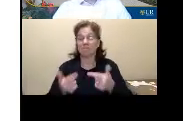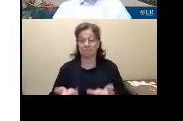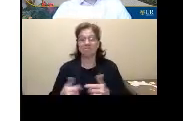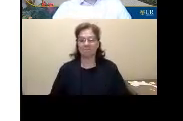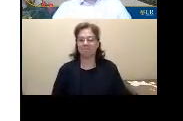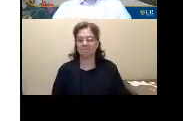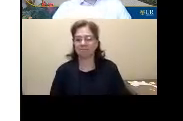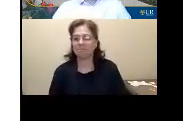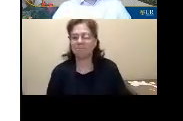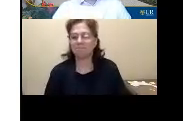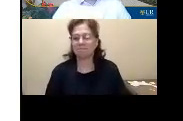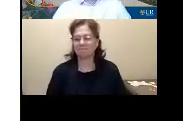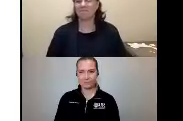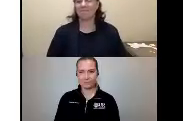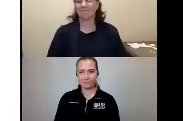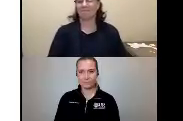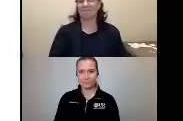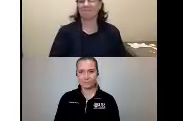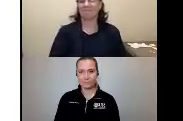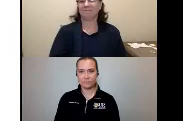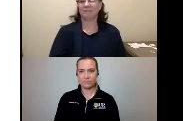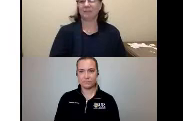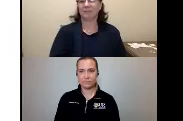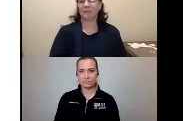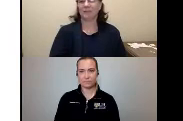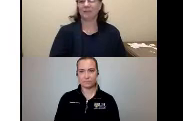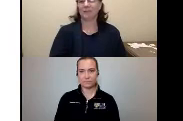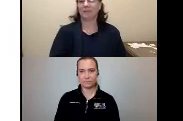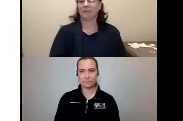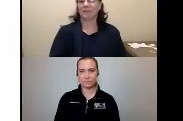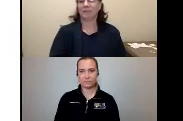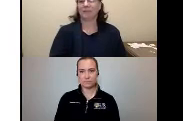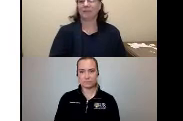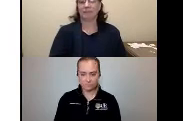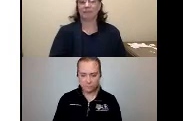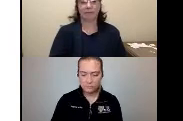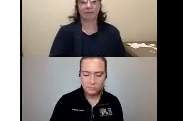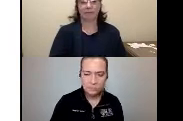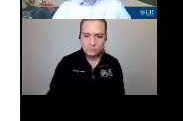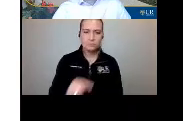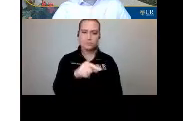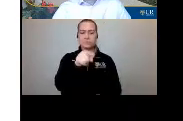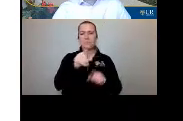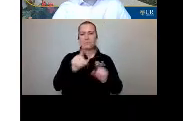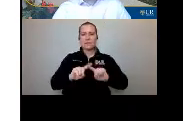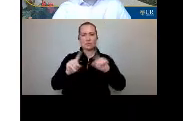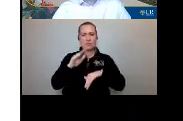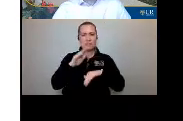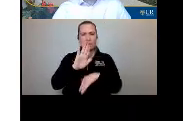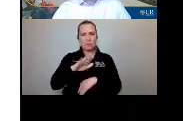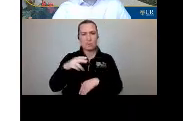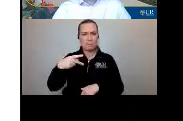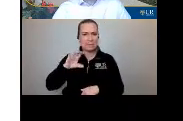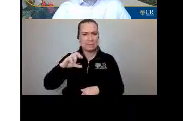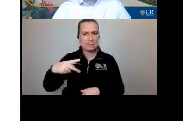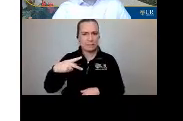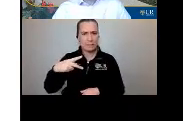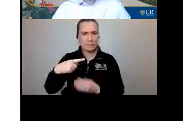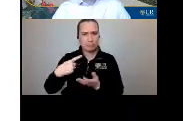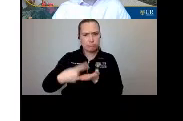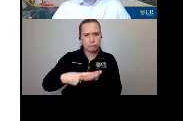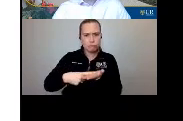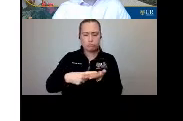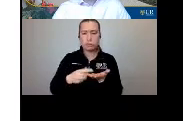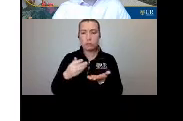standard office-based visit with your primary care provider, who might have 10 or 15 minutes to discuss smoking cessation with you. This is a 60-minute